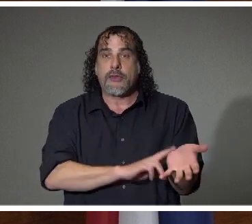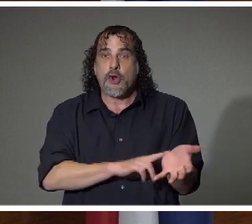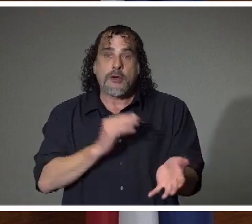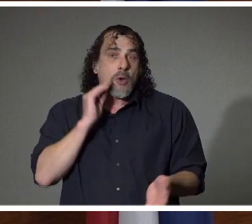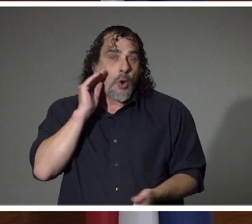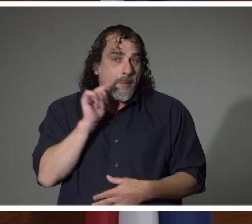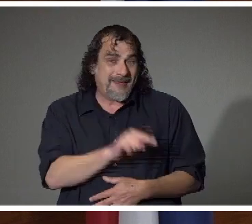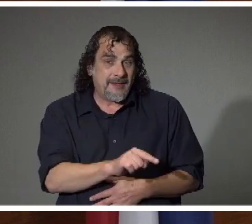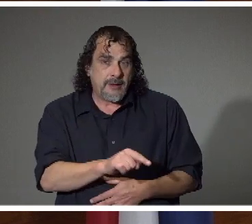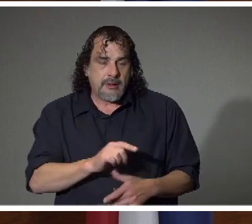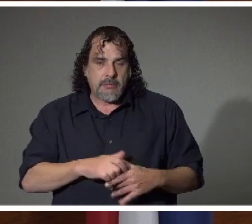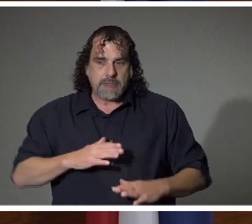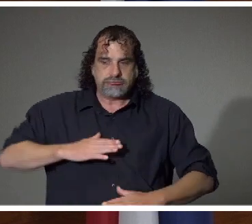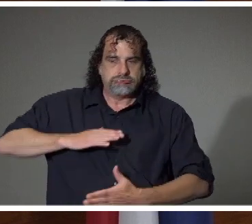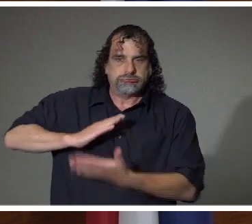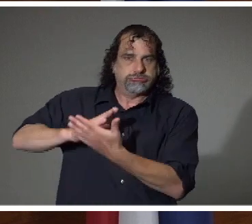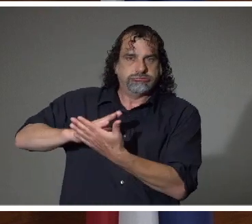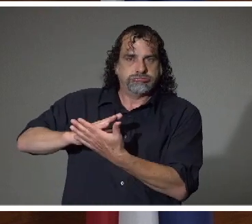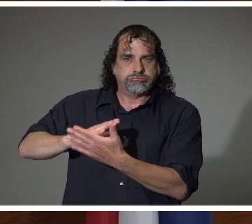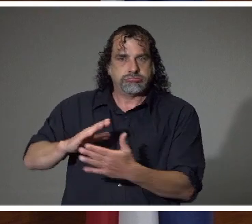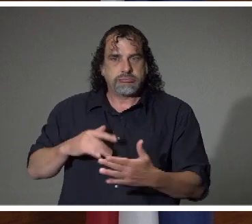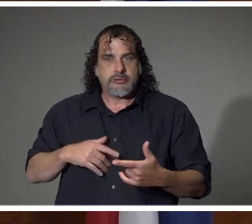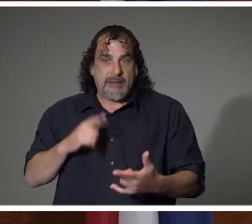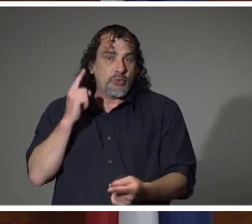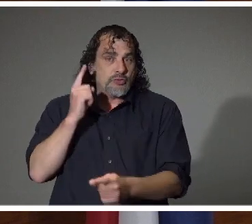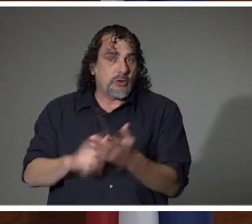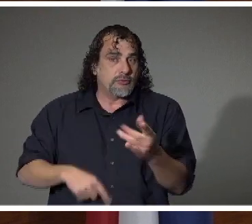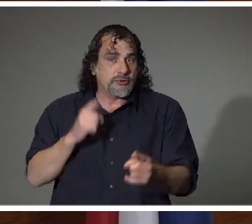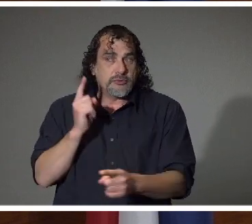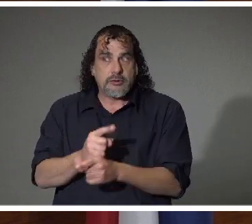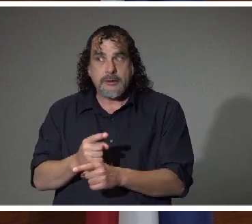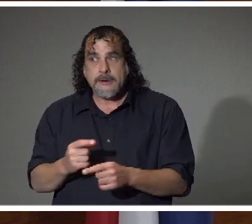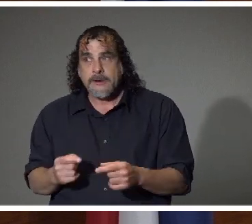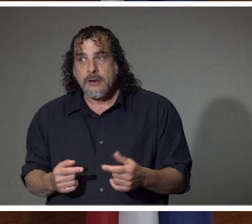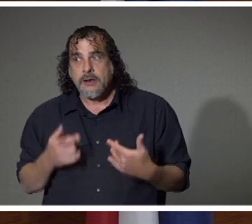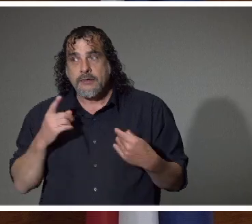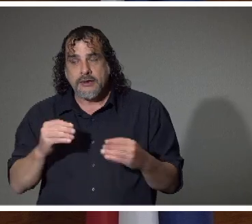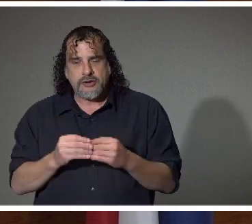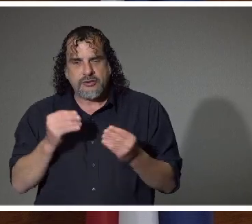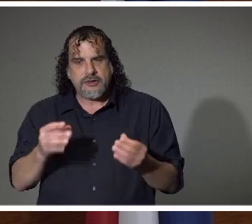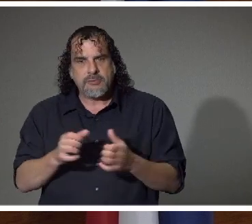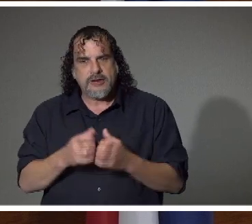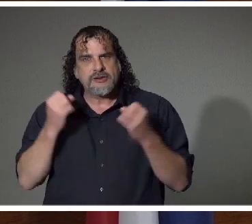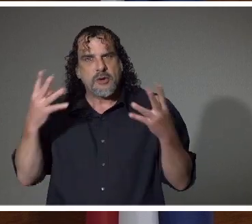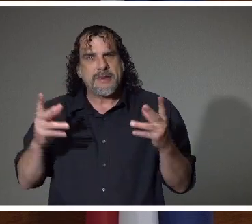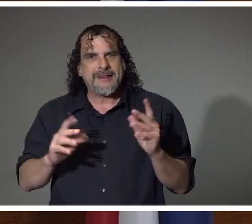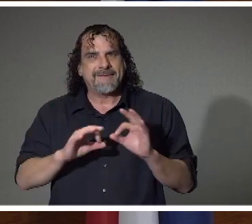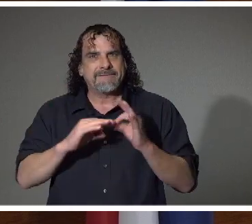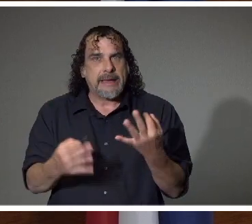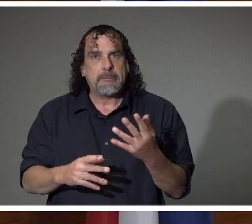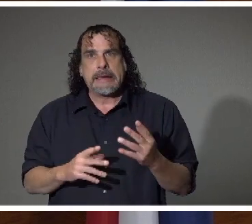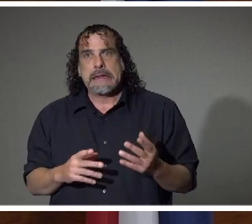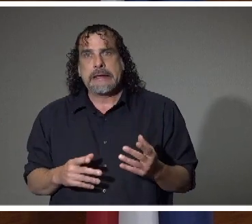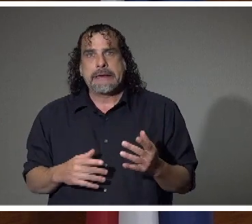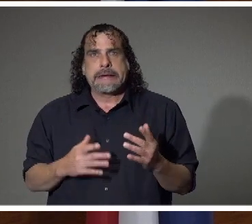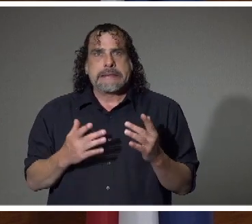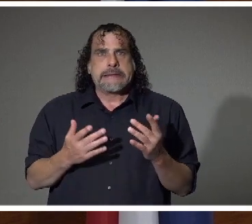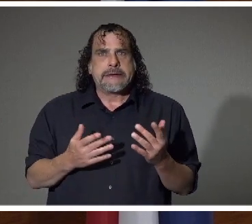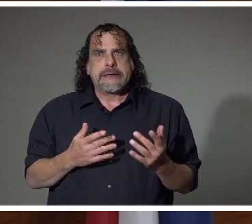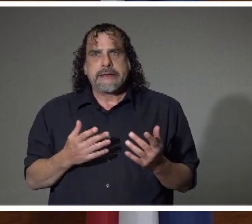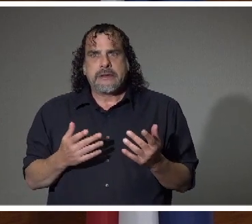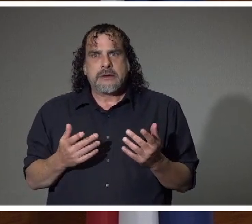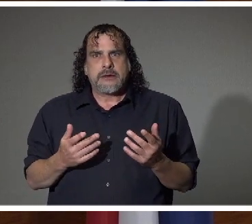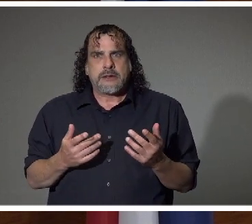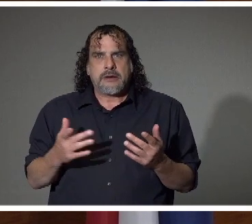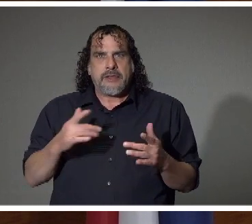by cutting that off because it was the right thing to do, you just put so many family members in a position in which they are